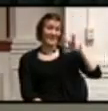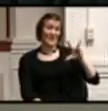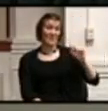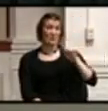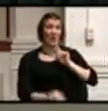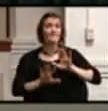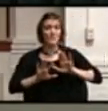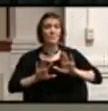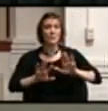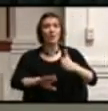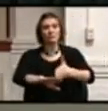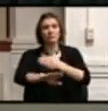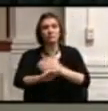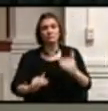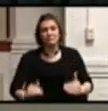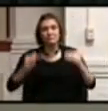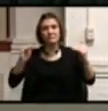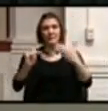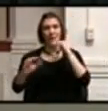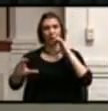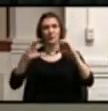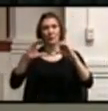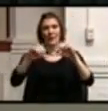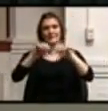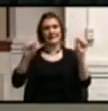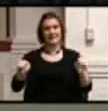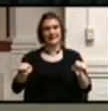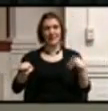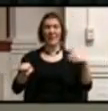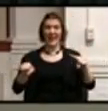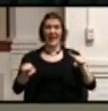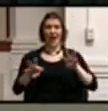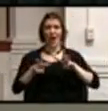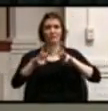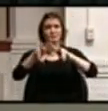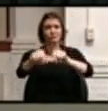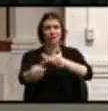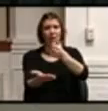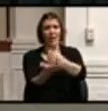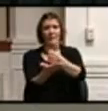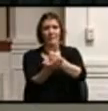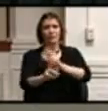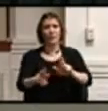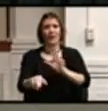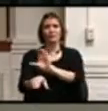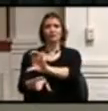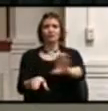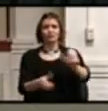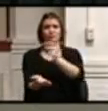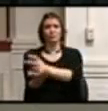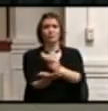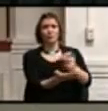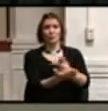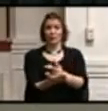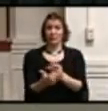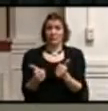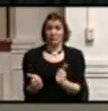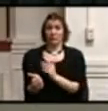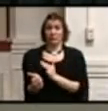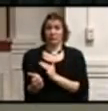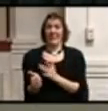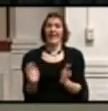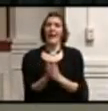The state is really pushing for improved communications right now, and they're making a significant amount of financial resources available to communities, and they're asking for us